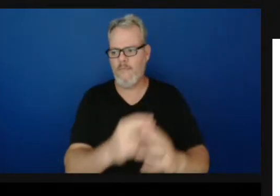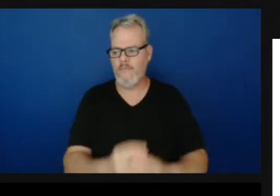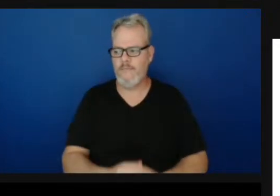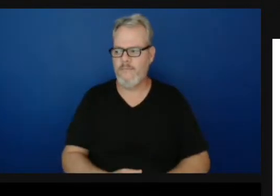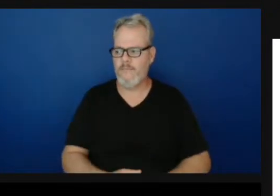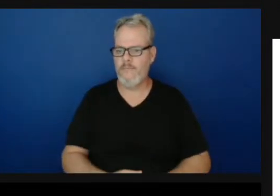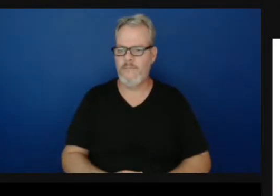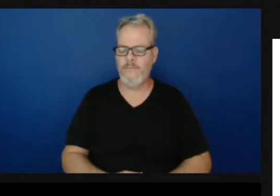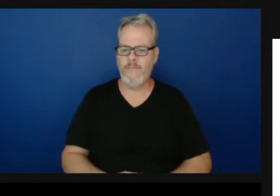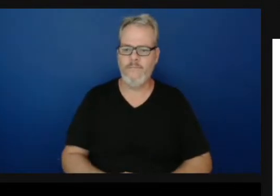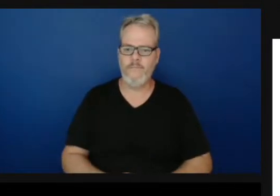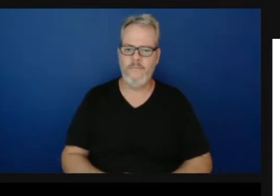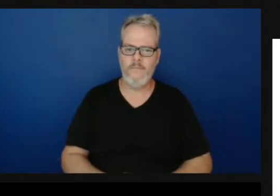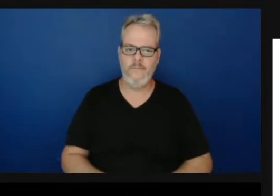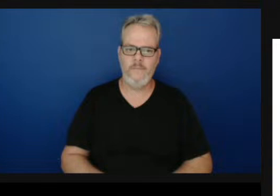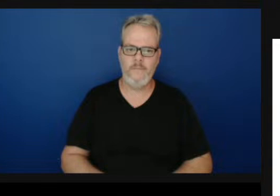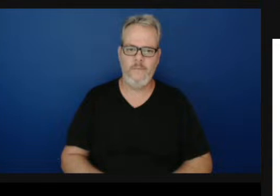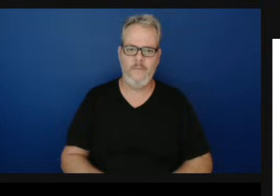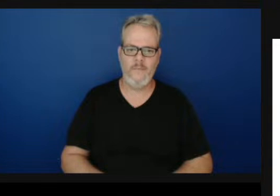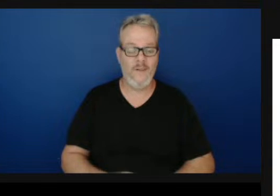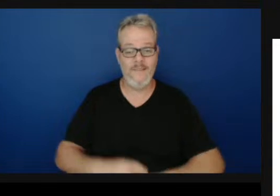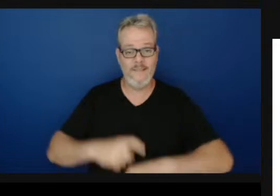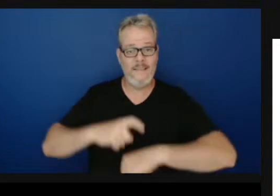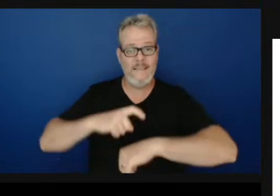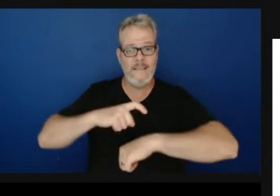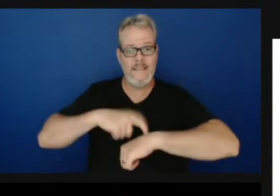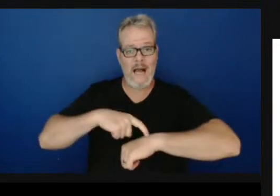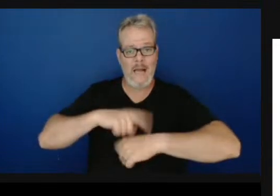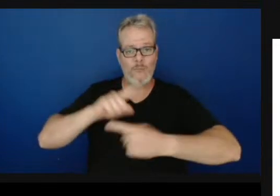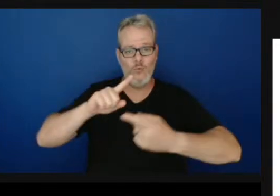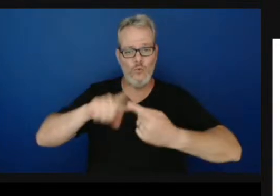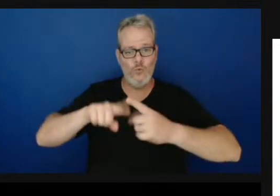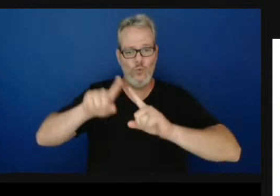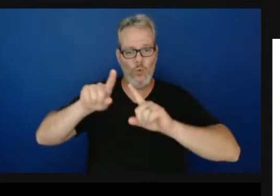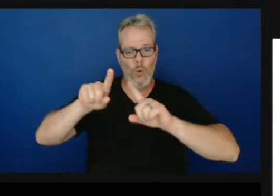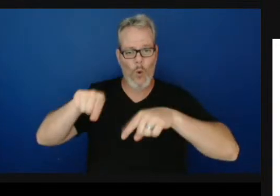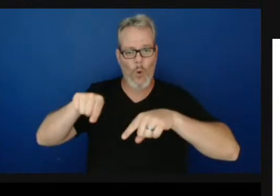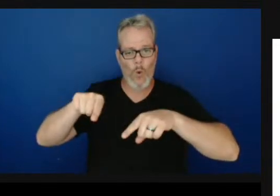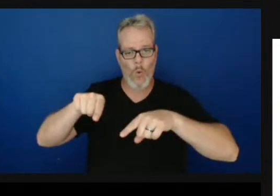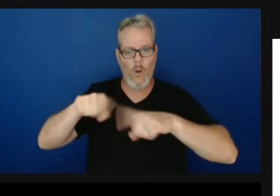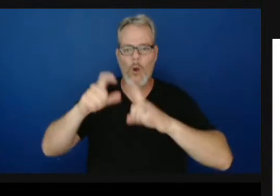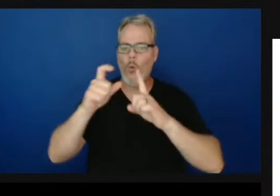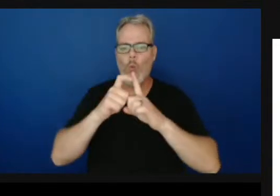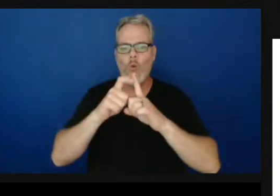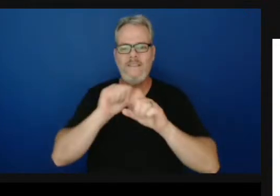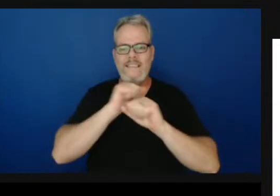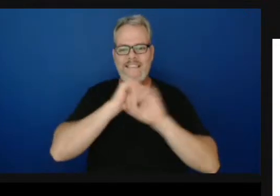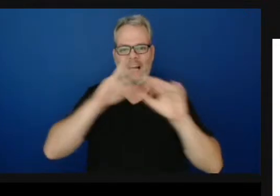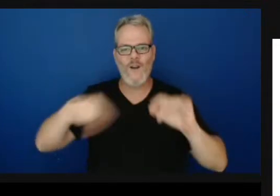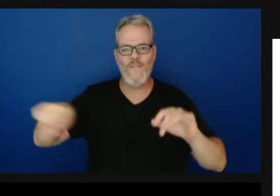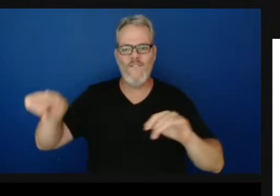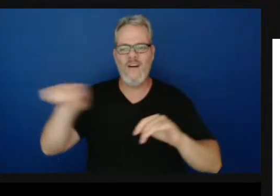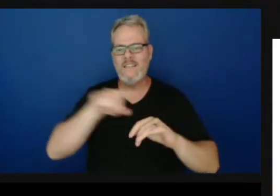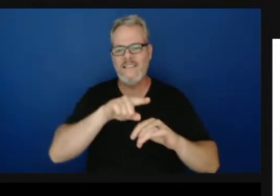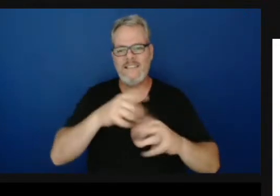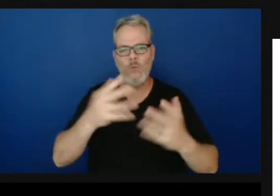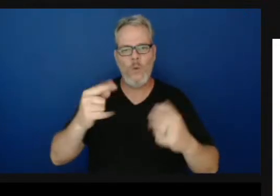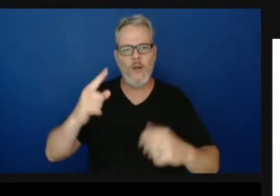So, time to go. Words that none of us at the USGS Hawaiian Volcano Observatory wanted to